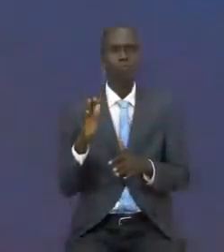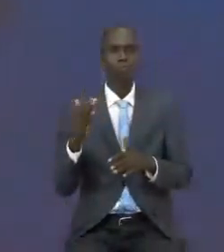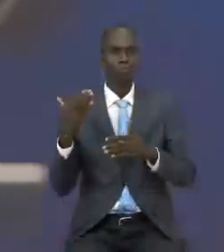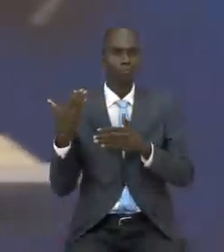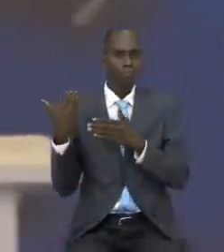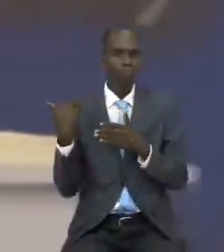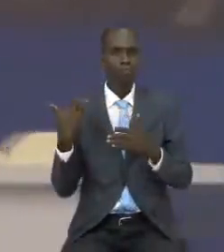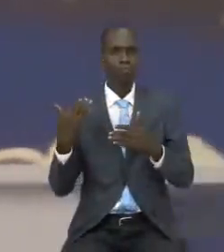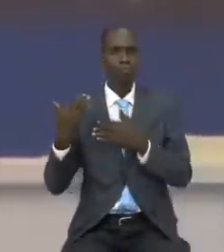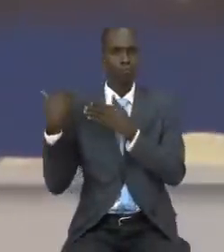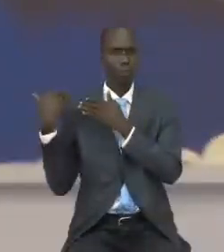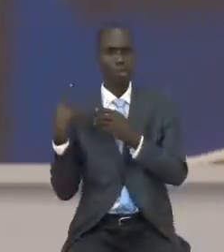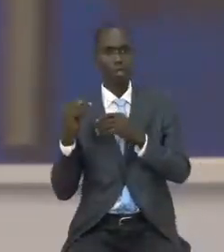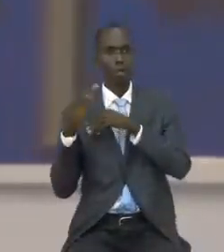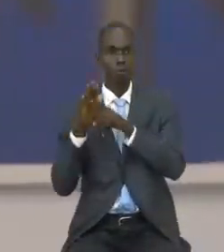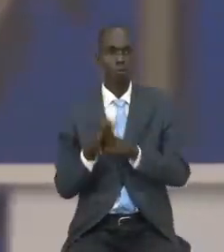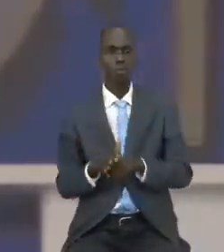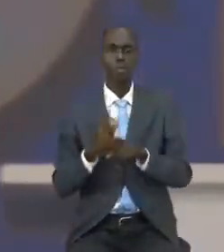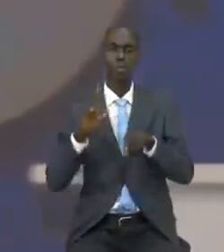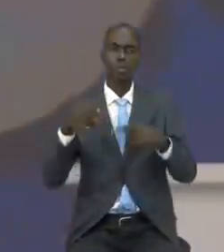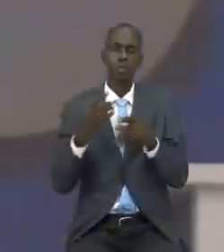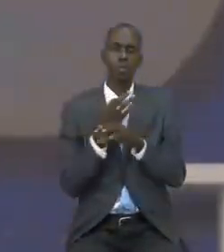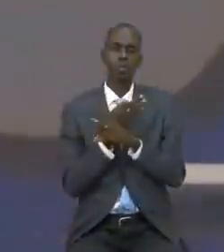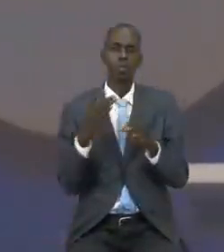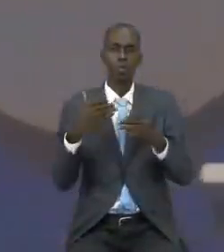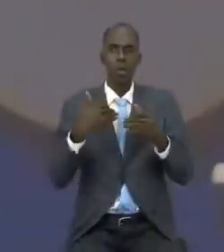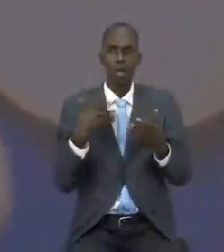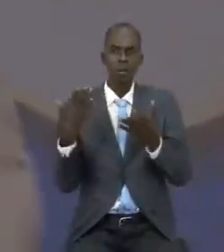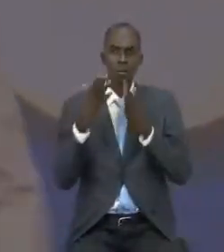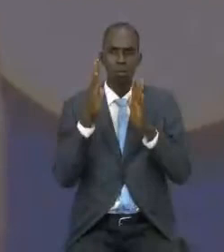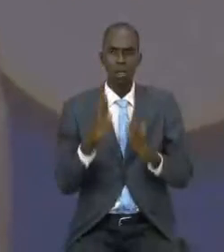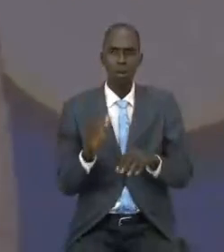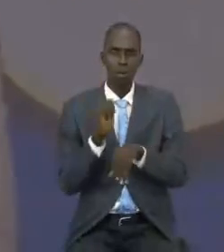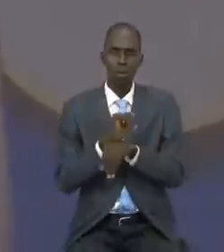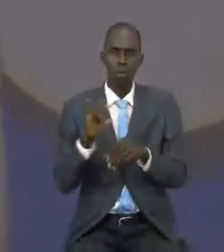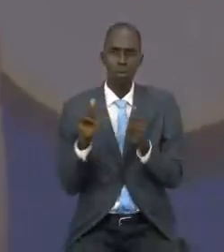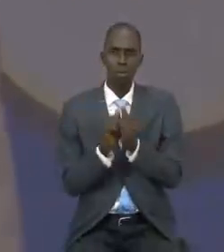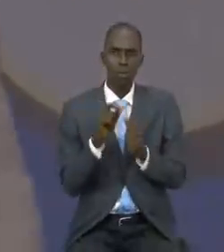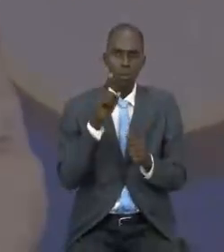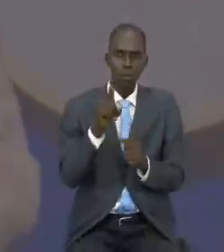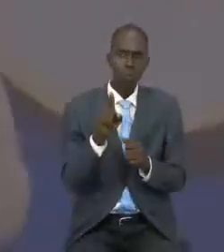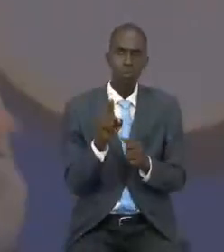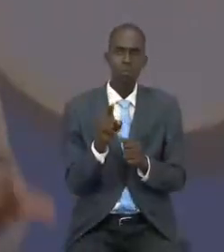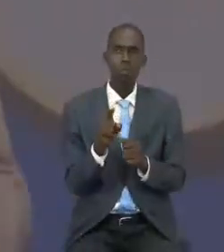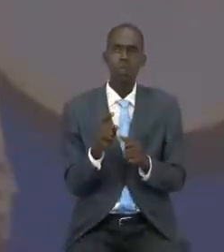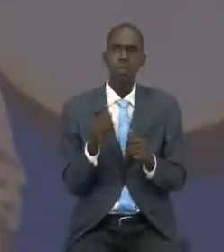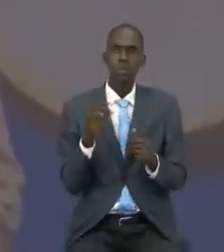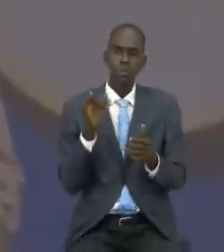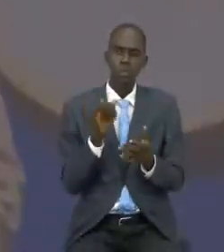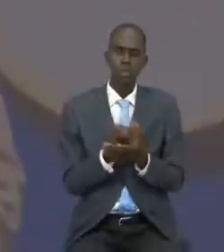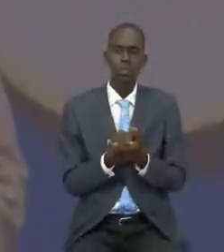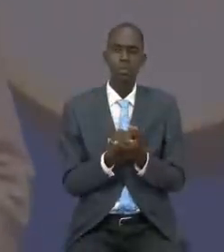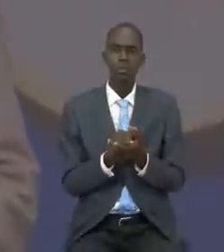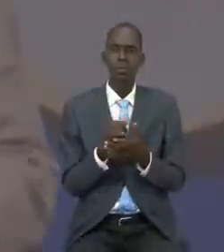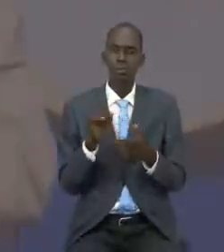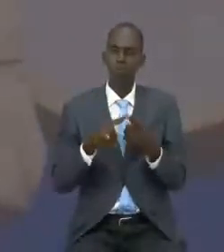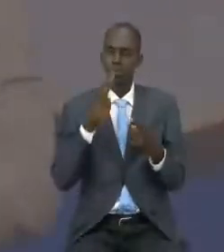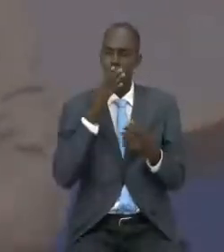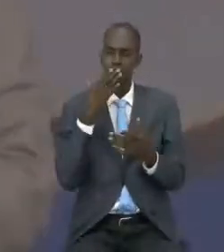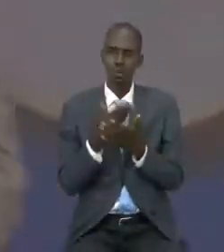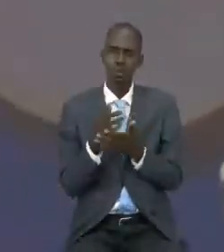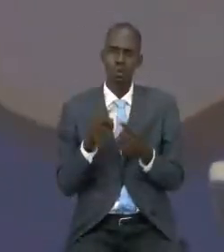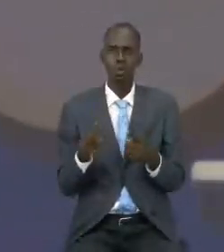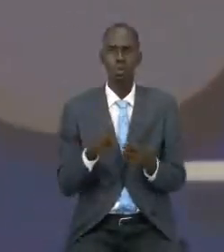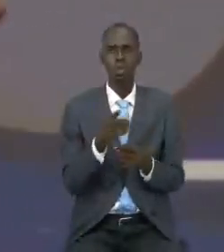you have people who are working with you. You have workers who are working with you, to be nice to them. There's